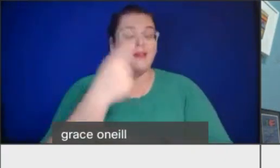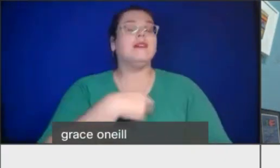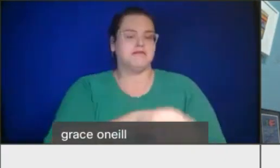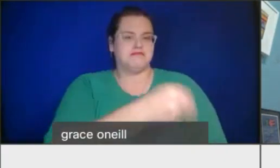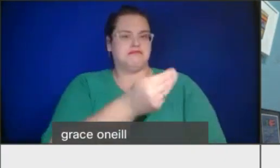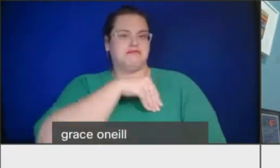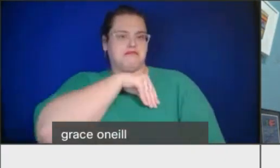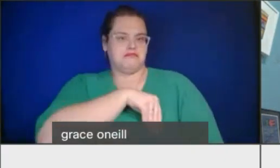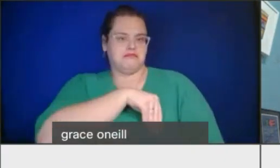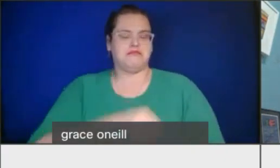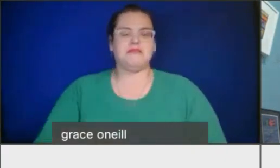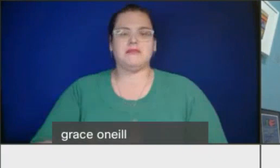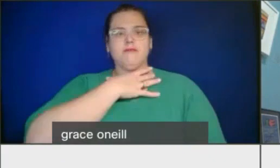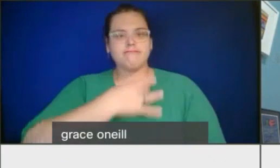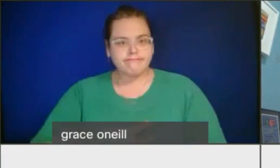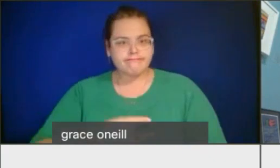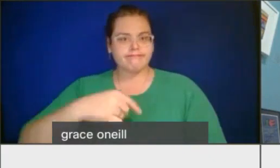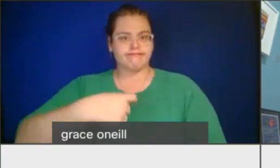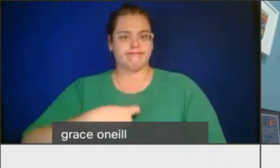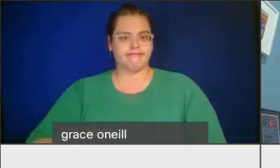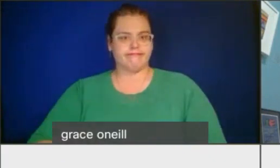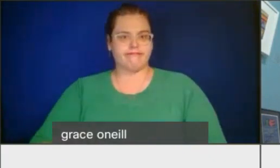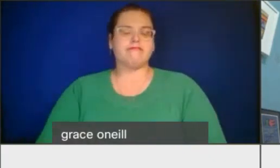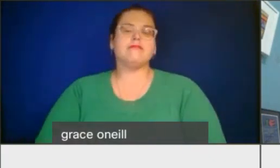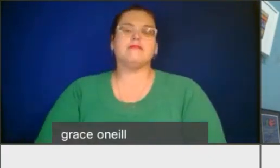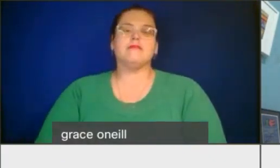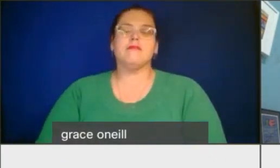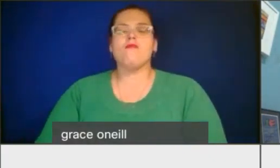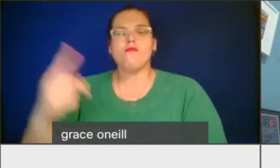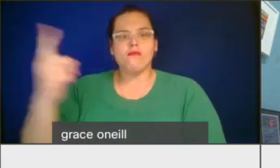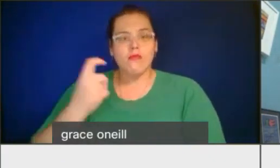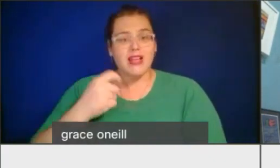Has the mayor provided a deadline for healthcare workers to get a booster?